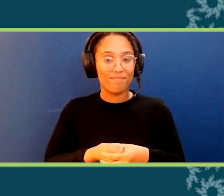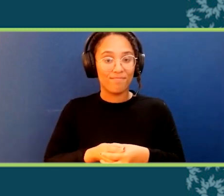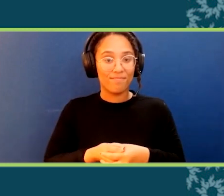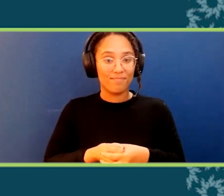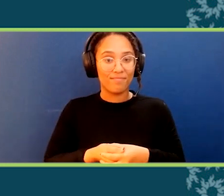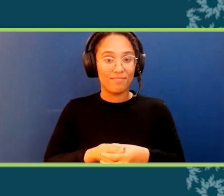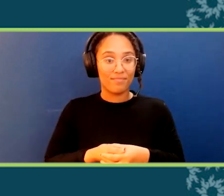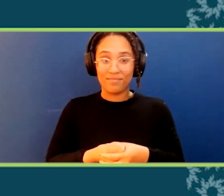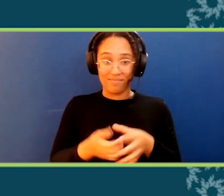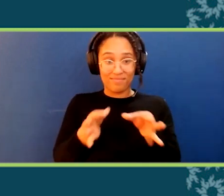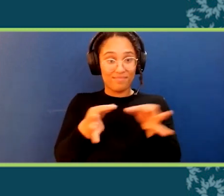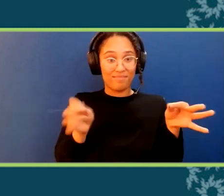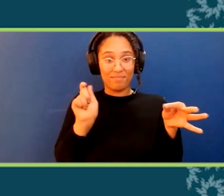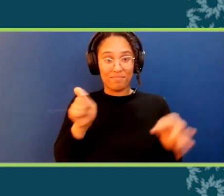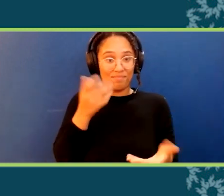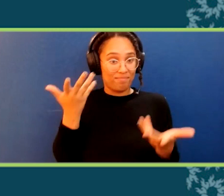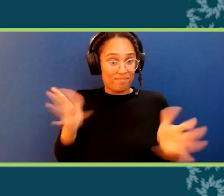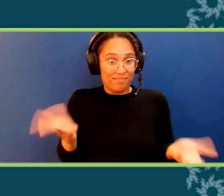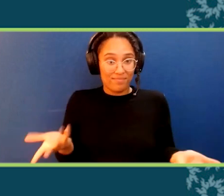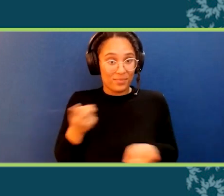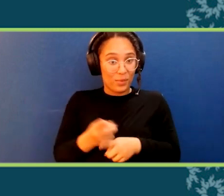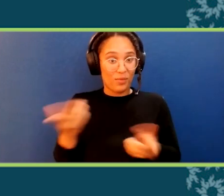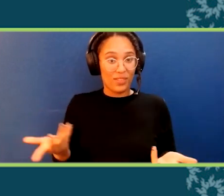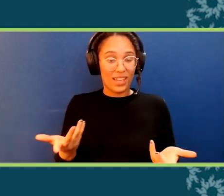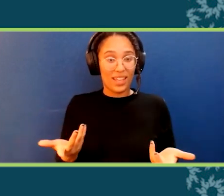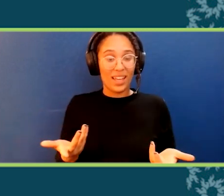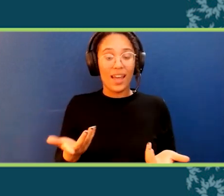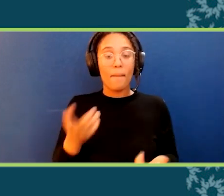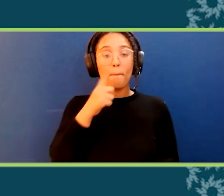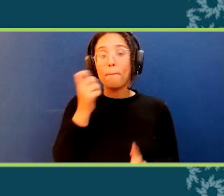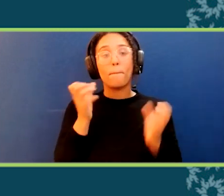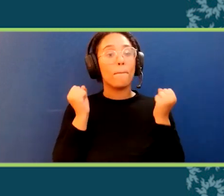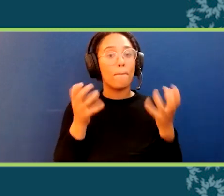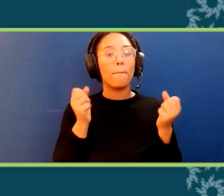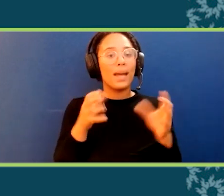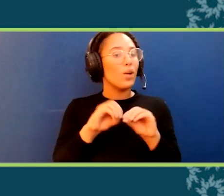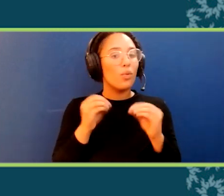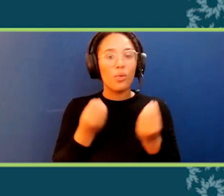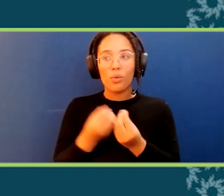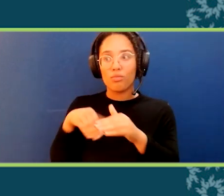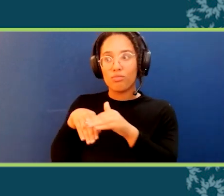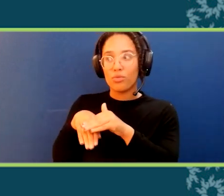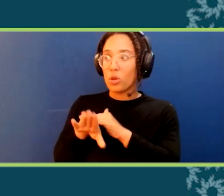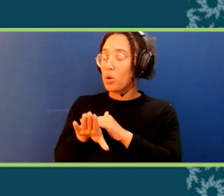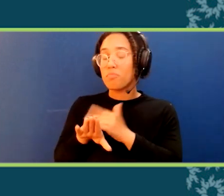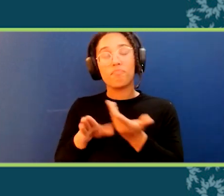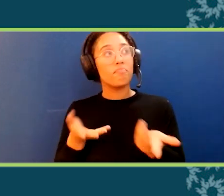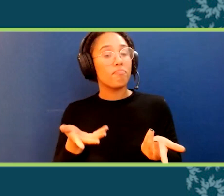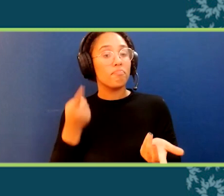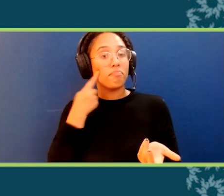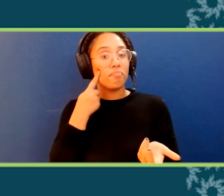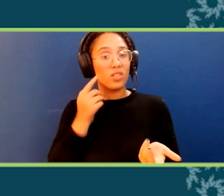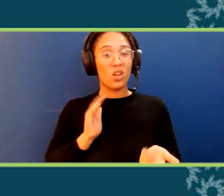End of sentence, full stop, right? Because in a lot of organizations you go into, we walk in and somehow we think we're supposed to leave